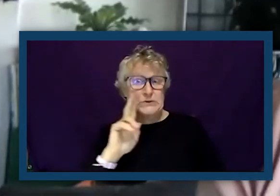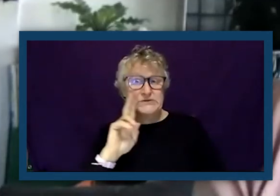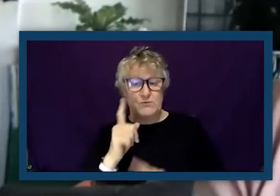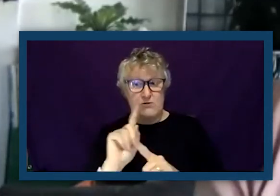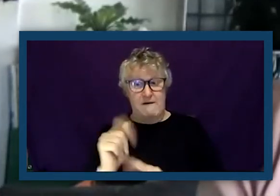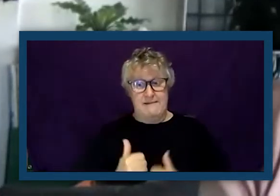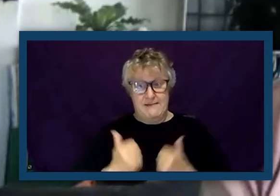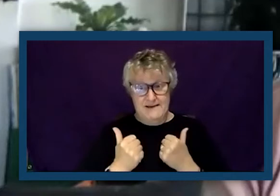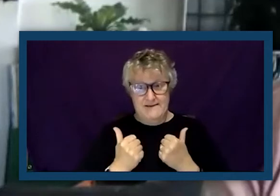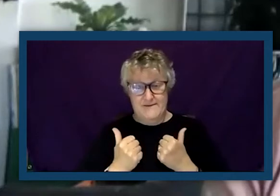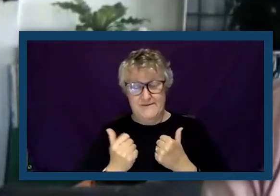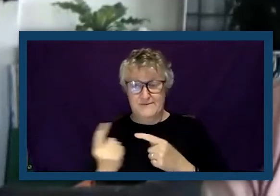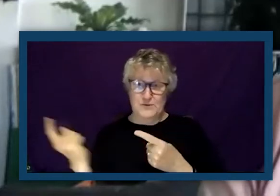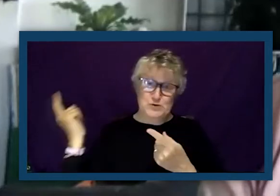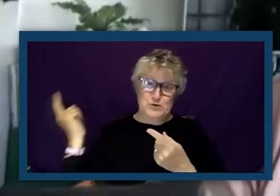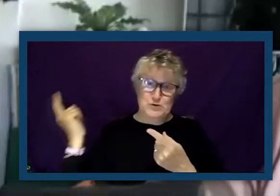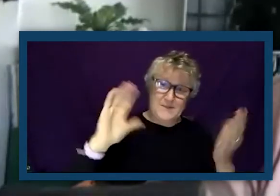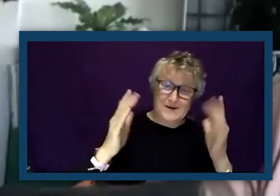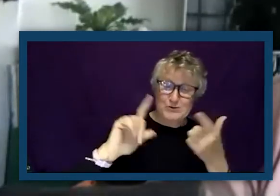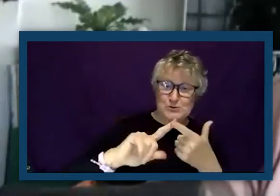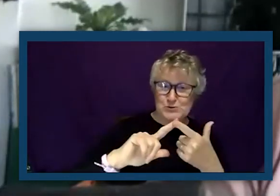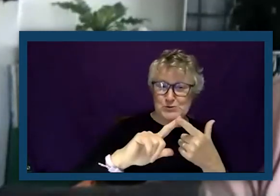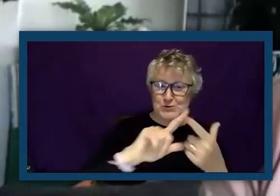Orange County as an example, is that